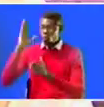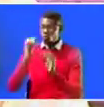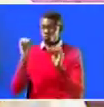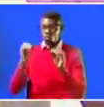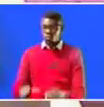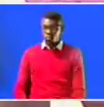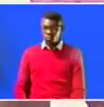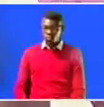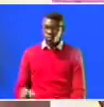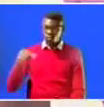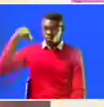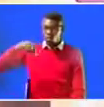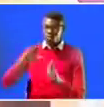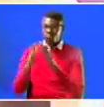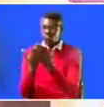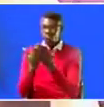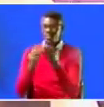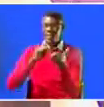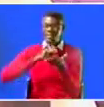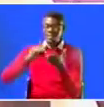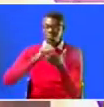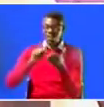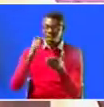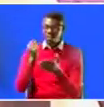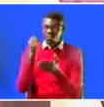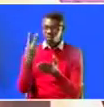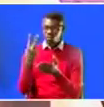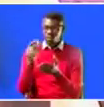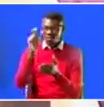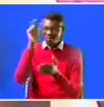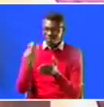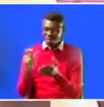We have Quran chapter 52, verse